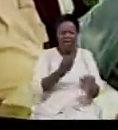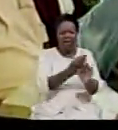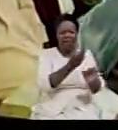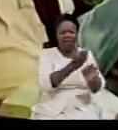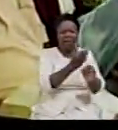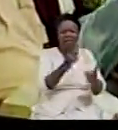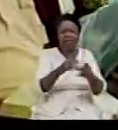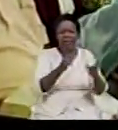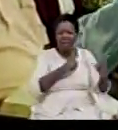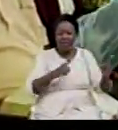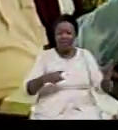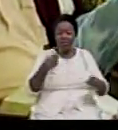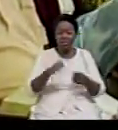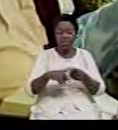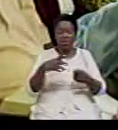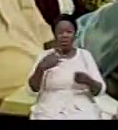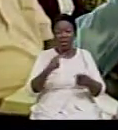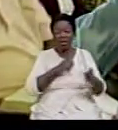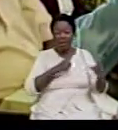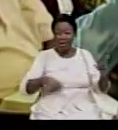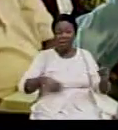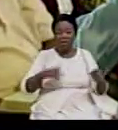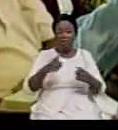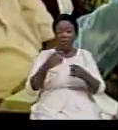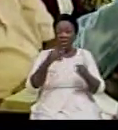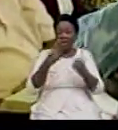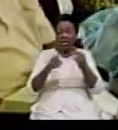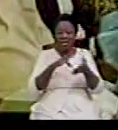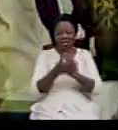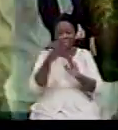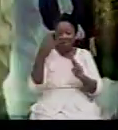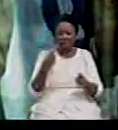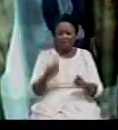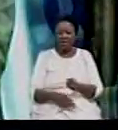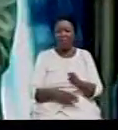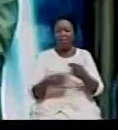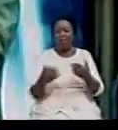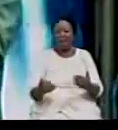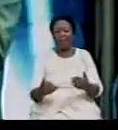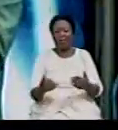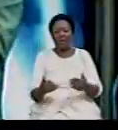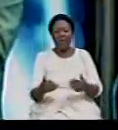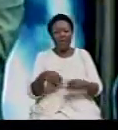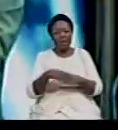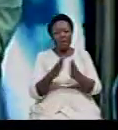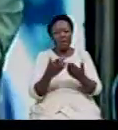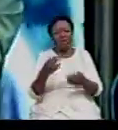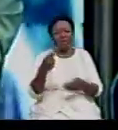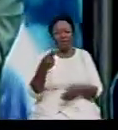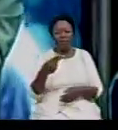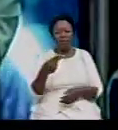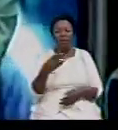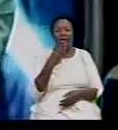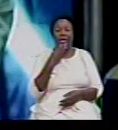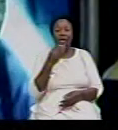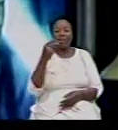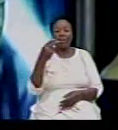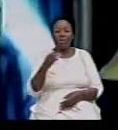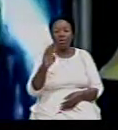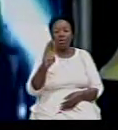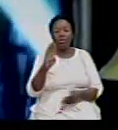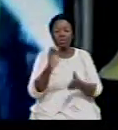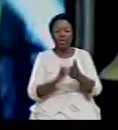in Jesus' name. Look at Hebrews chapter 11. I'm reading from verse 24. Hebrews